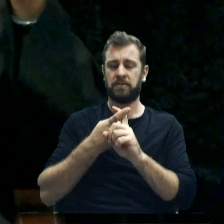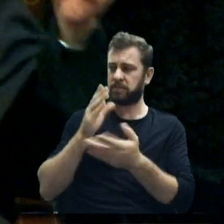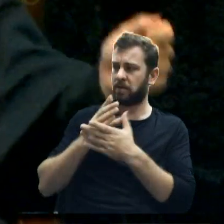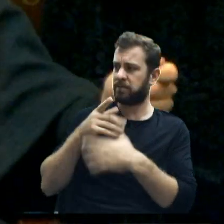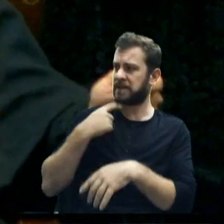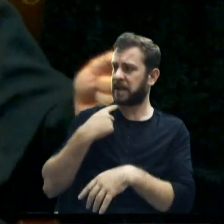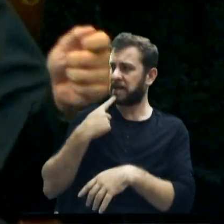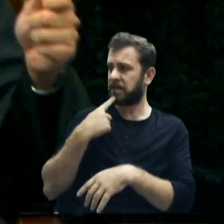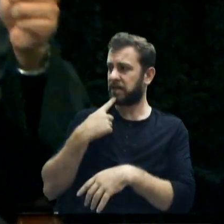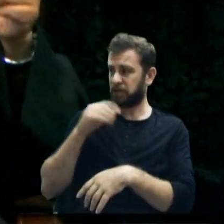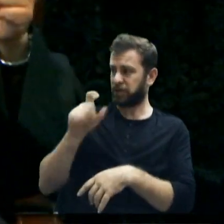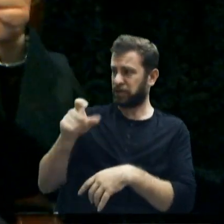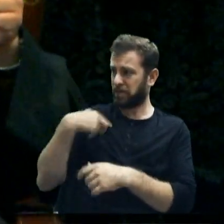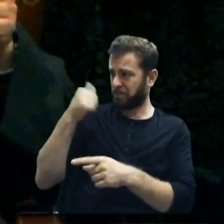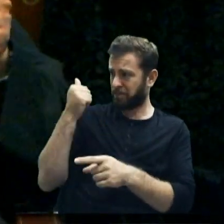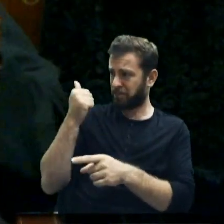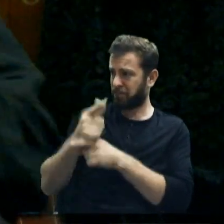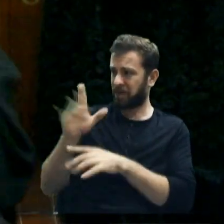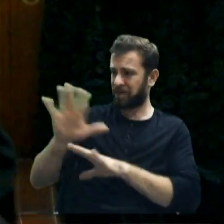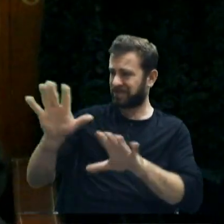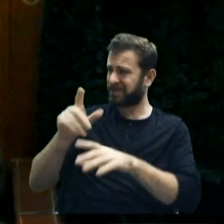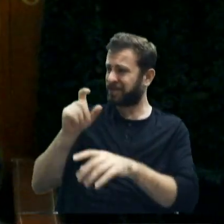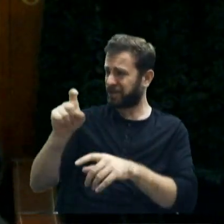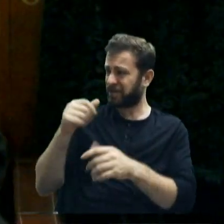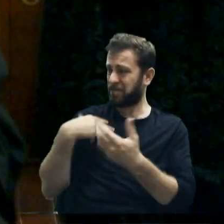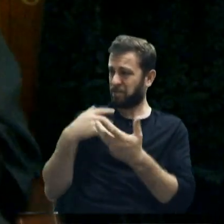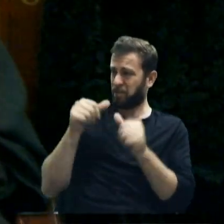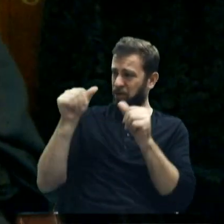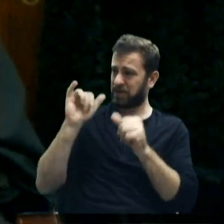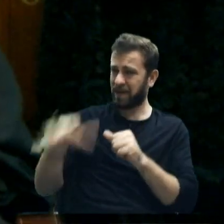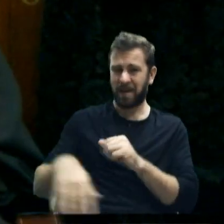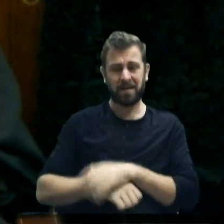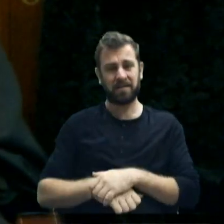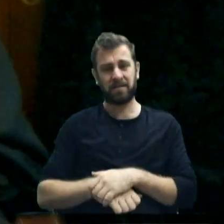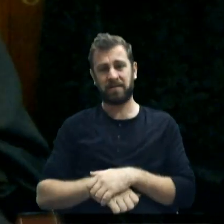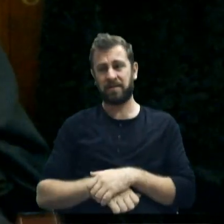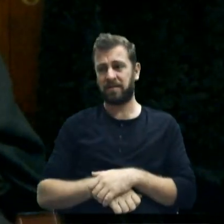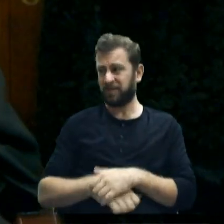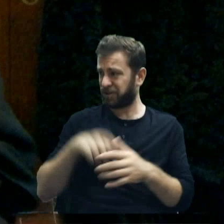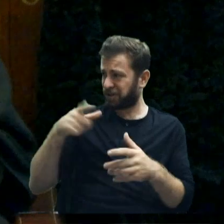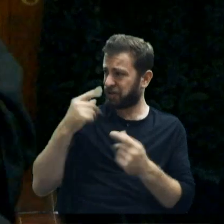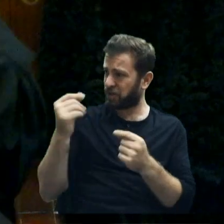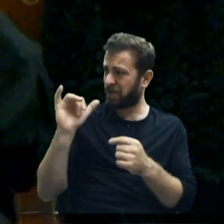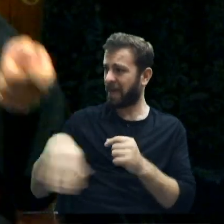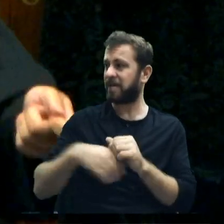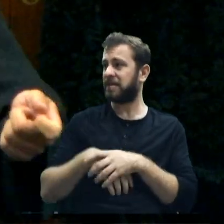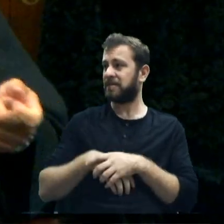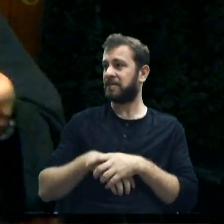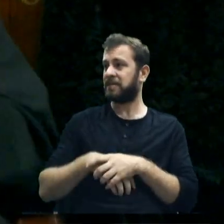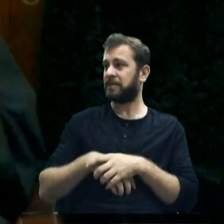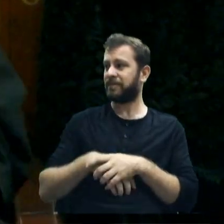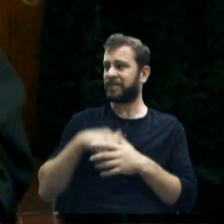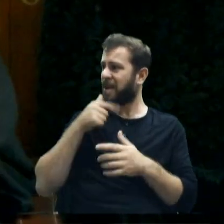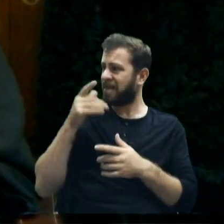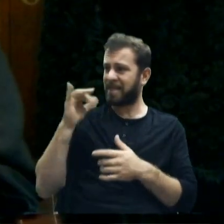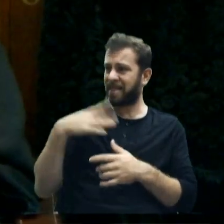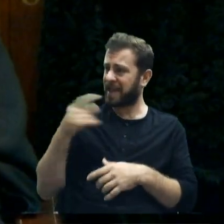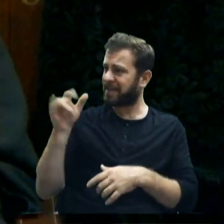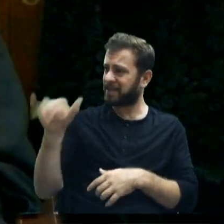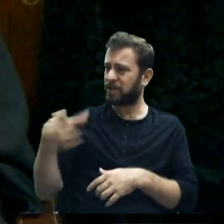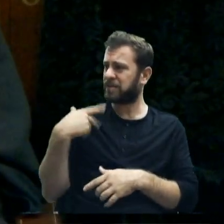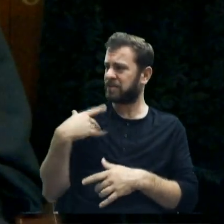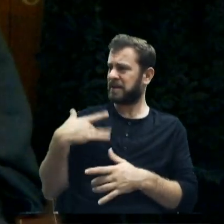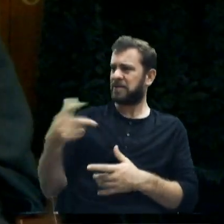should have posted that? Do you really think that you should have done that or did this? It's not like you. What's going on with